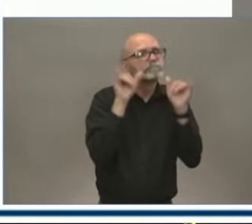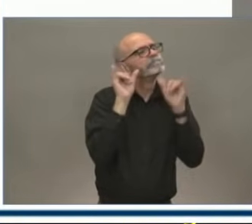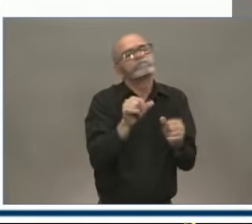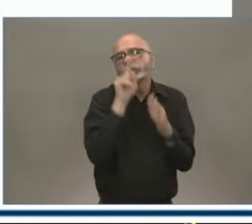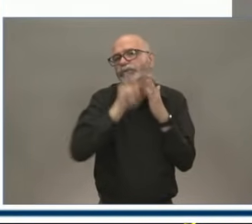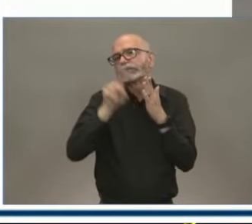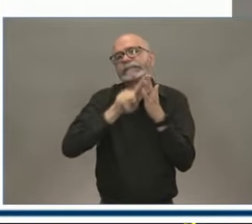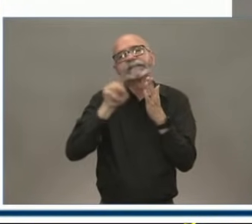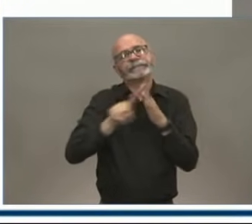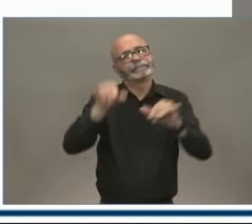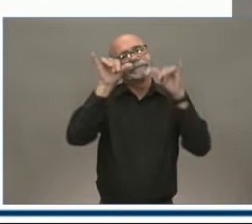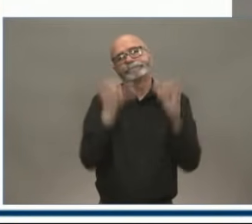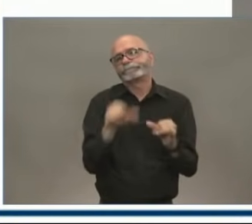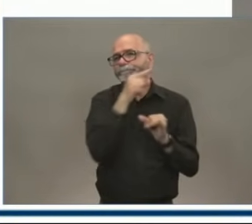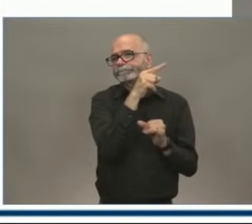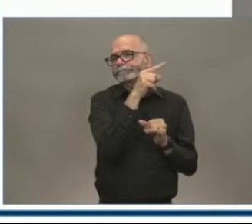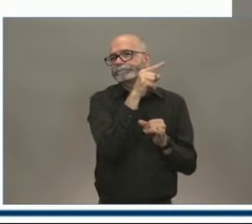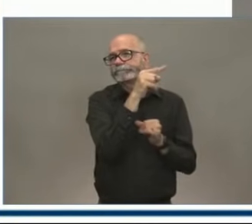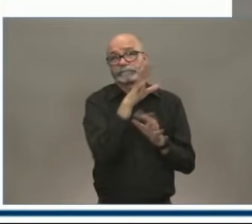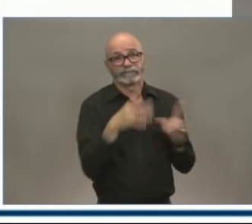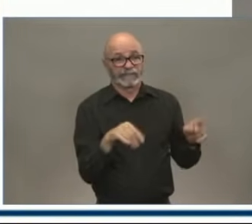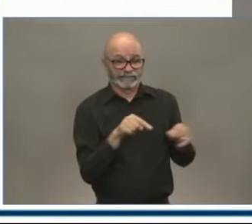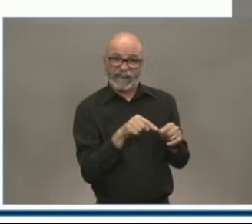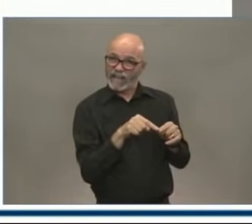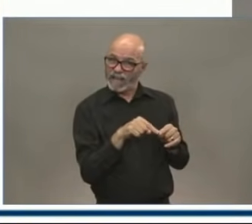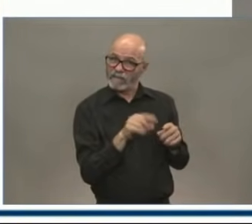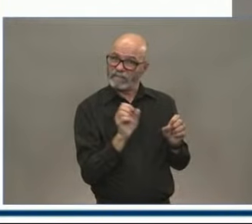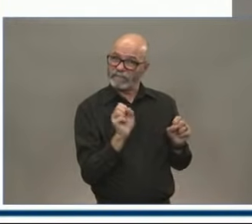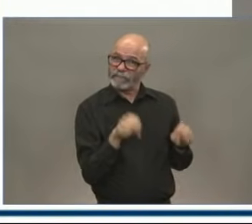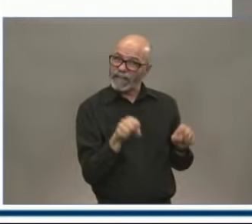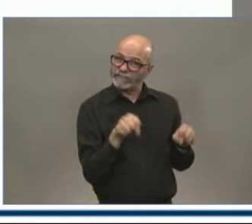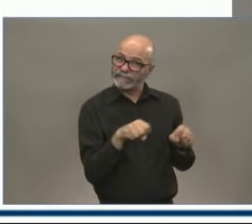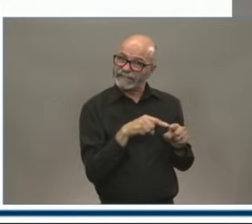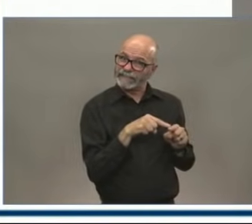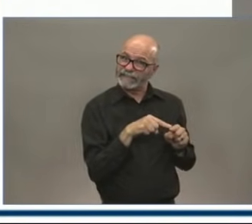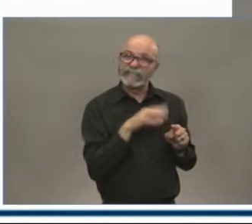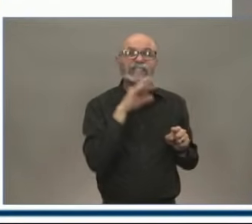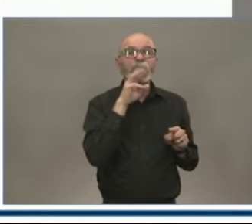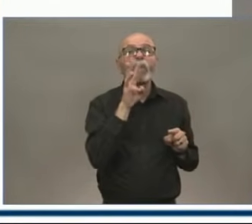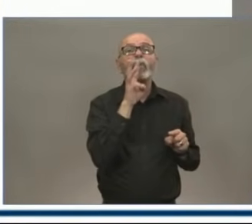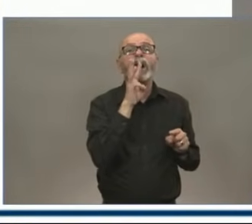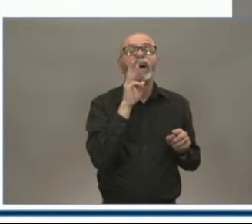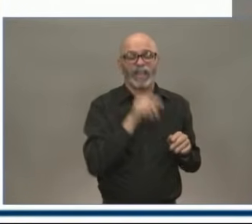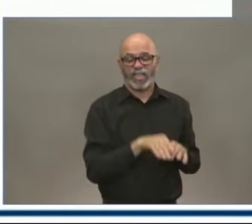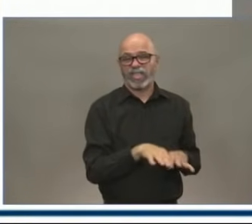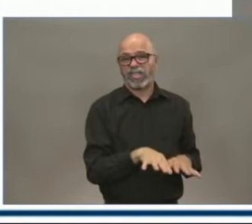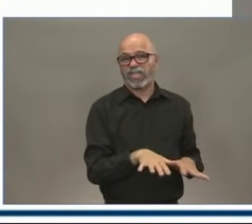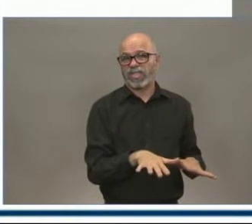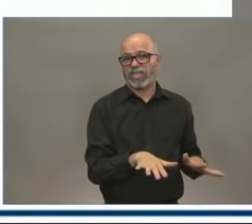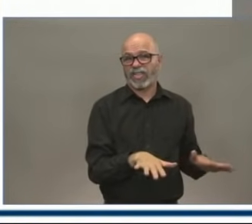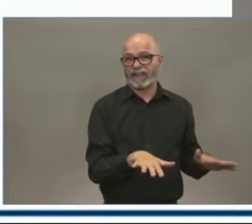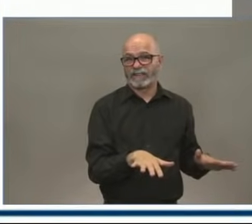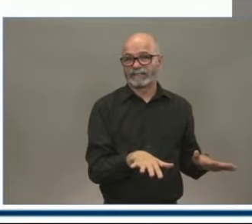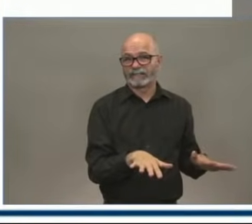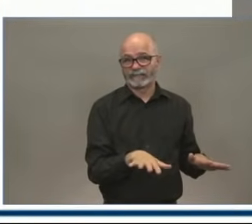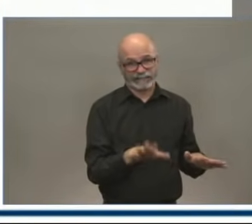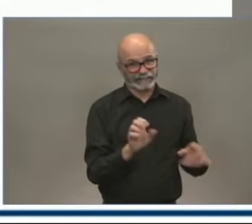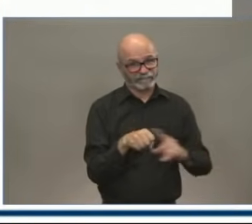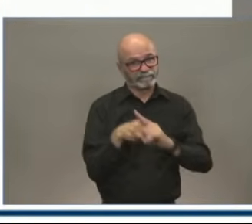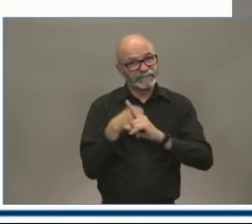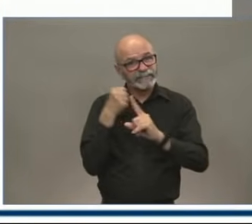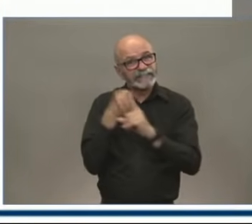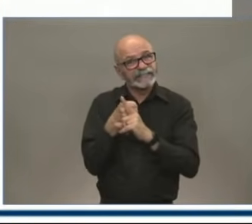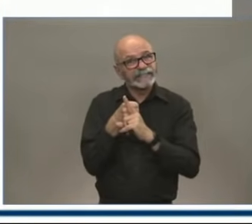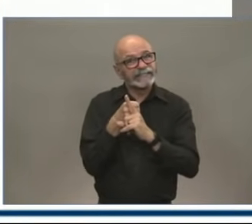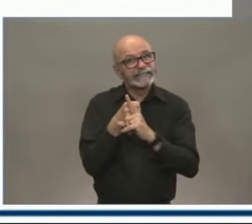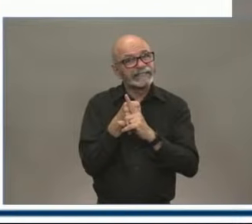is the potential for wastewater treatment? So if you pick up a signal, you can't attribute it to any one person.